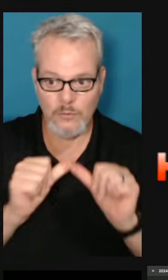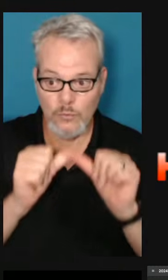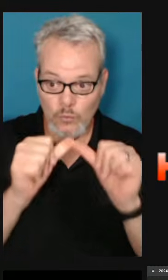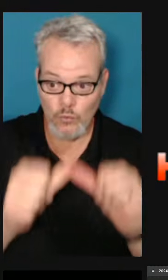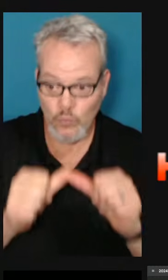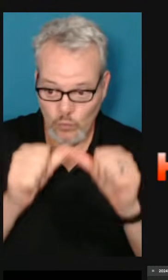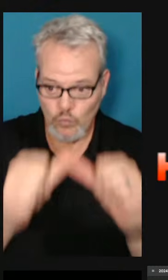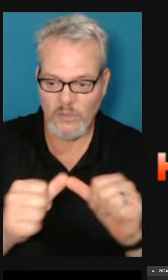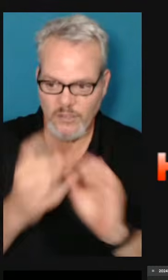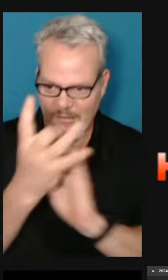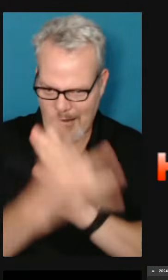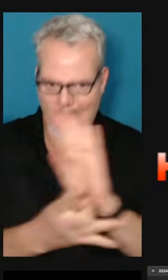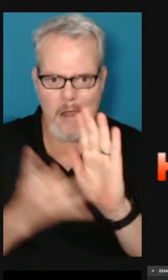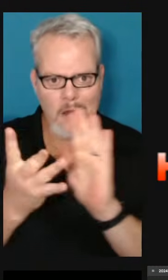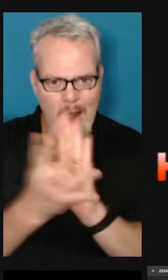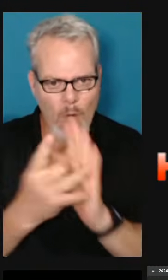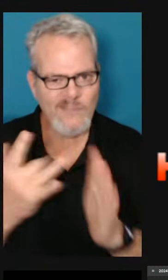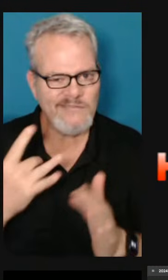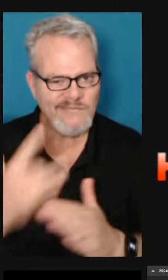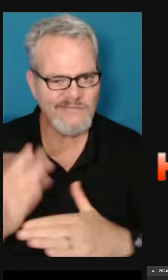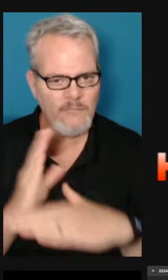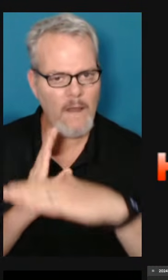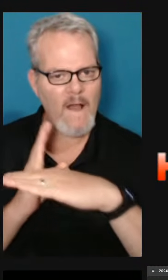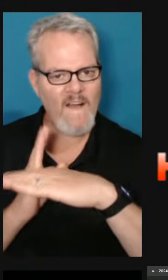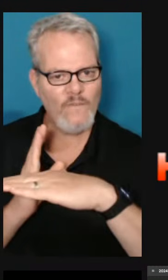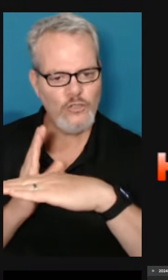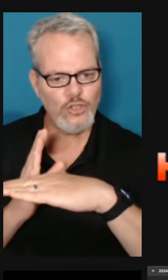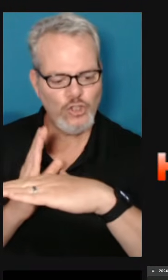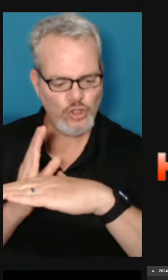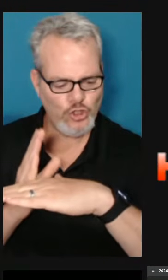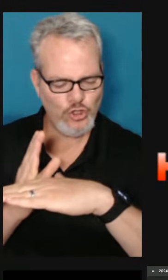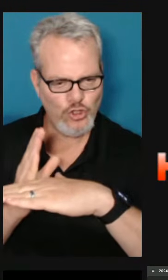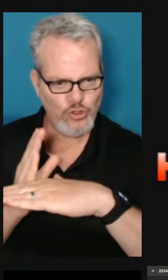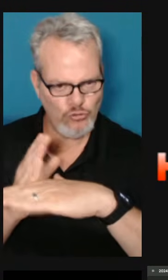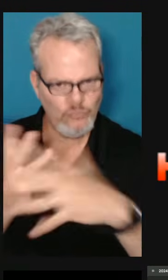hours is just about average right there, right? It's pretty average for what we've seen.